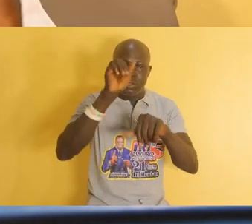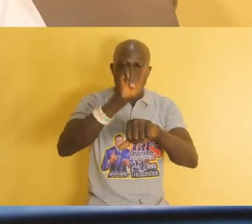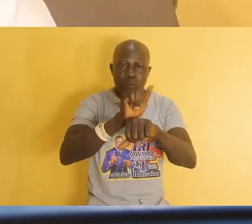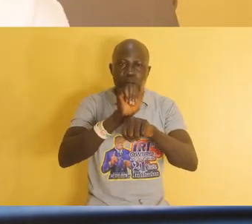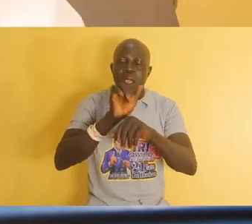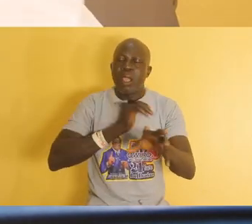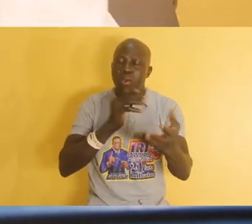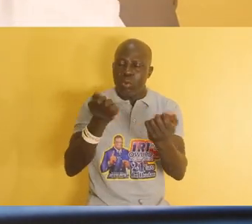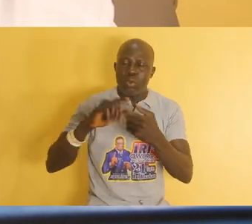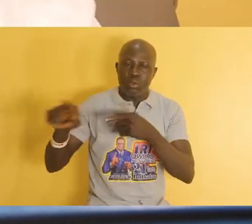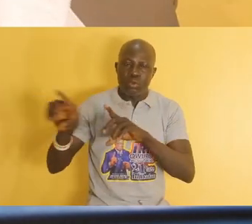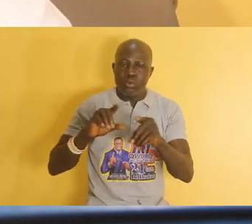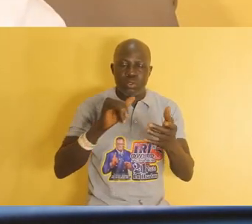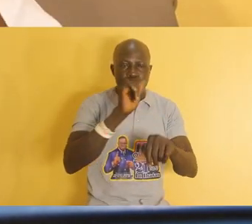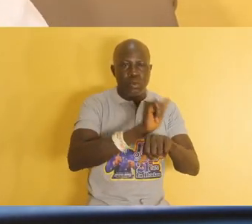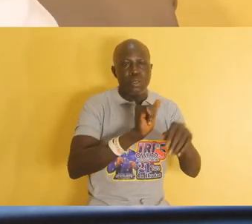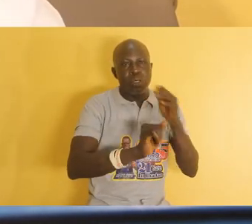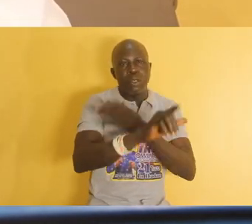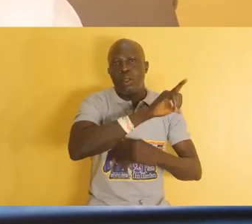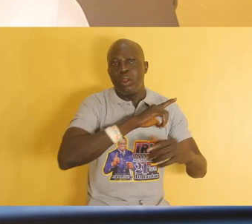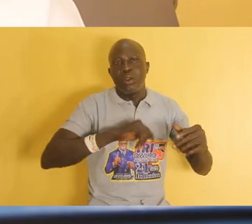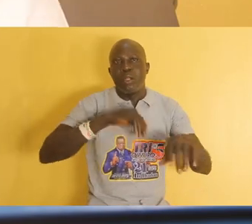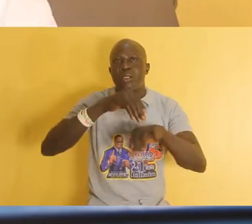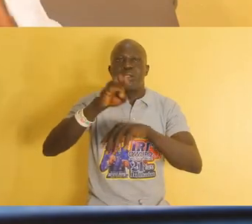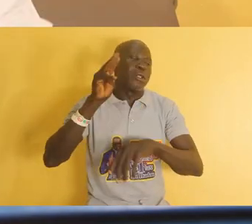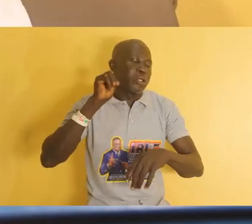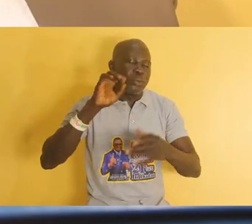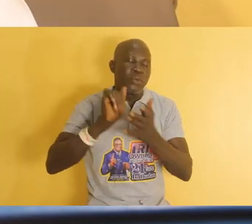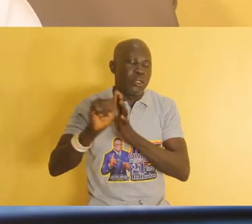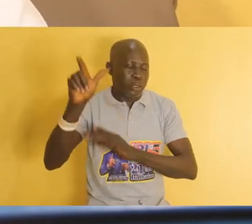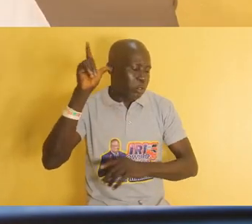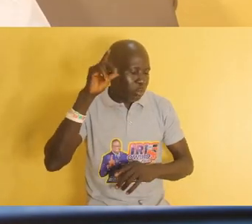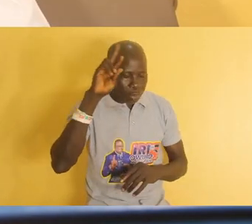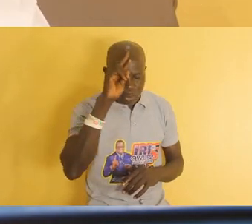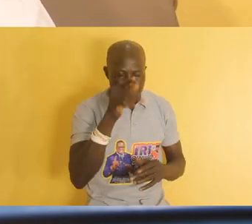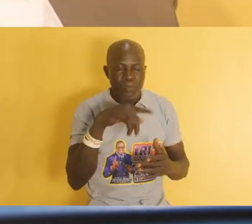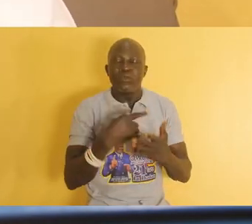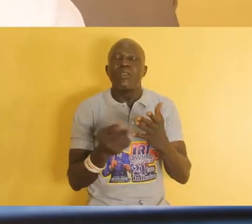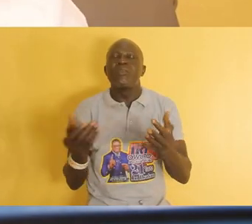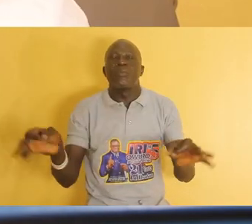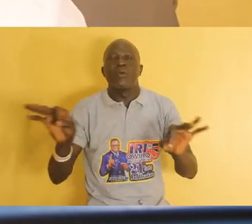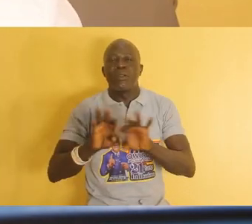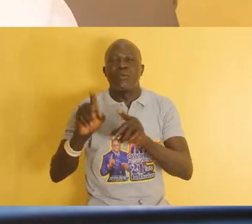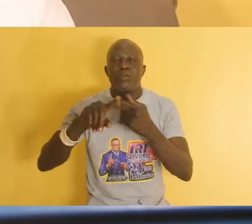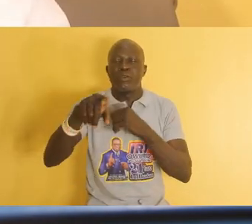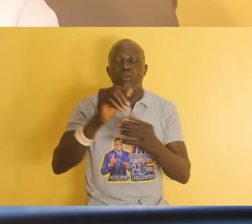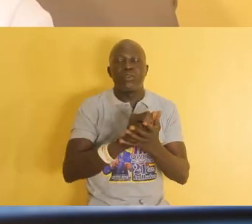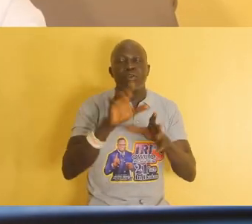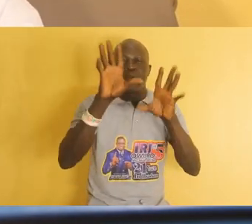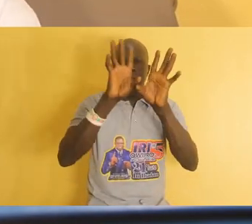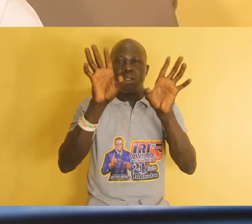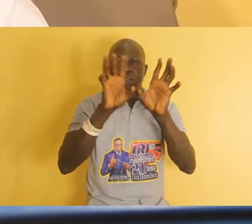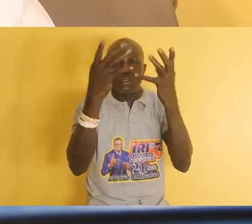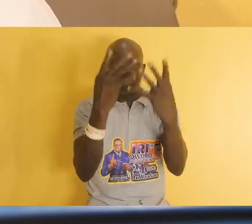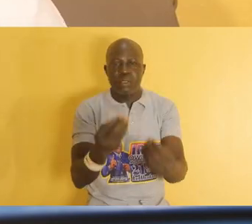assignment. I will do the assignment. That God has sent me. Listen to me. Then your case on the